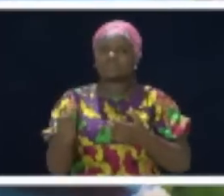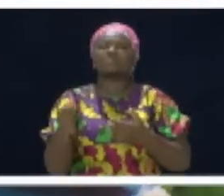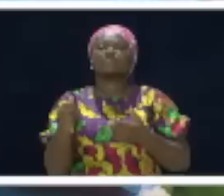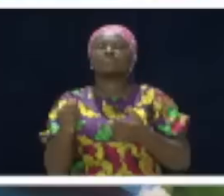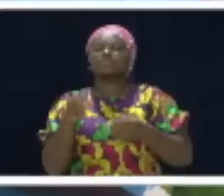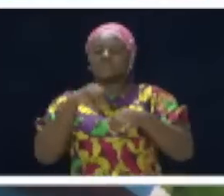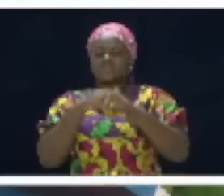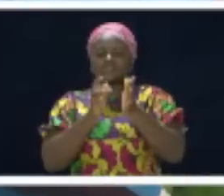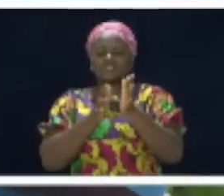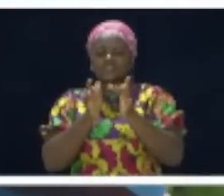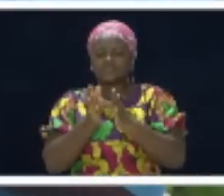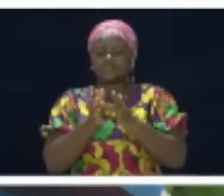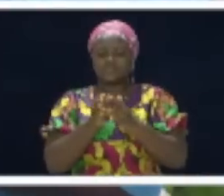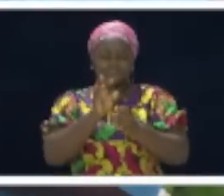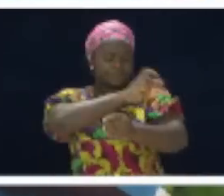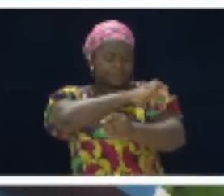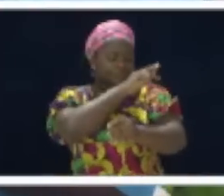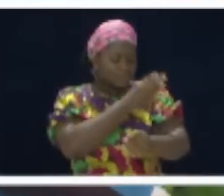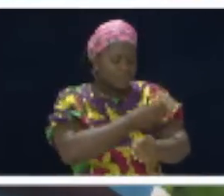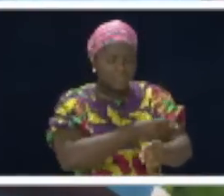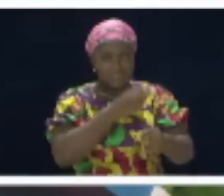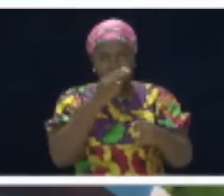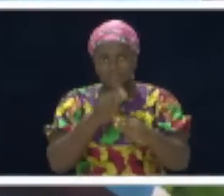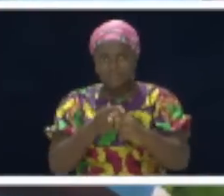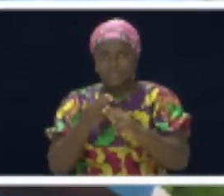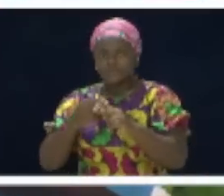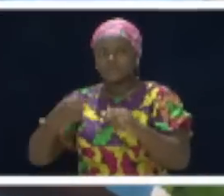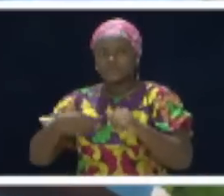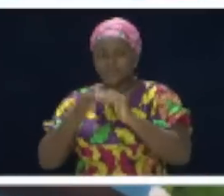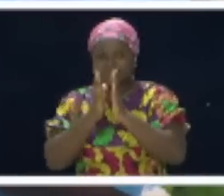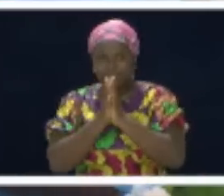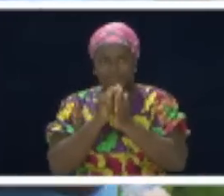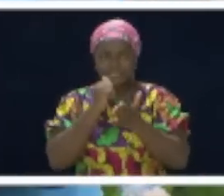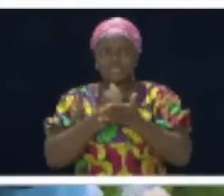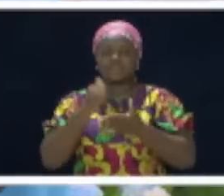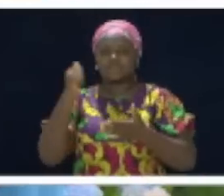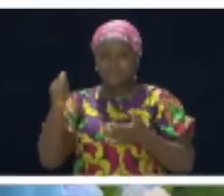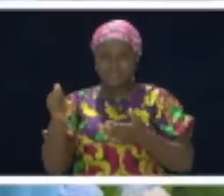In Jesus' mighty name, we have prayed.